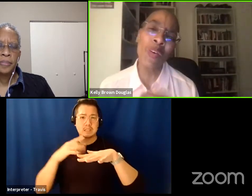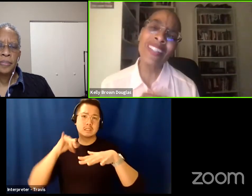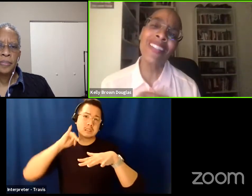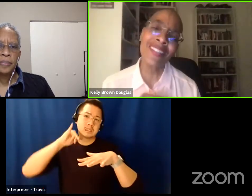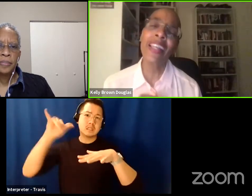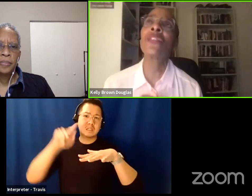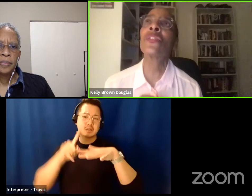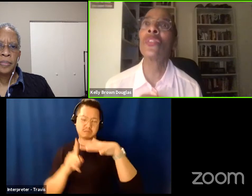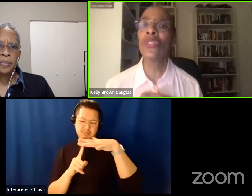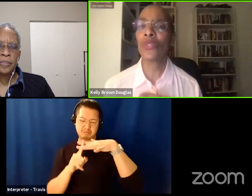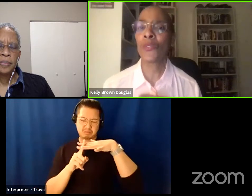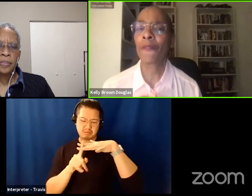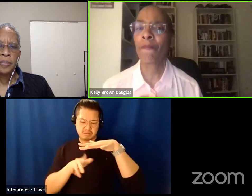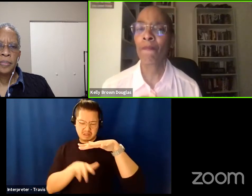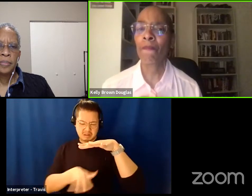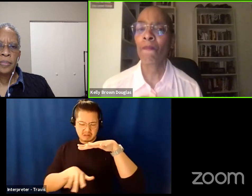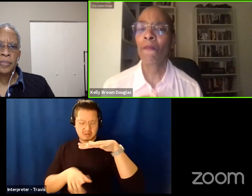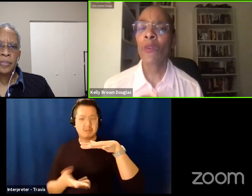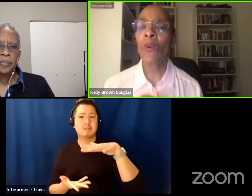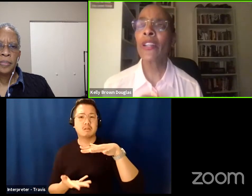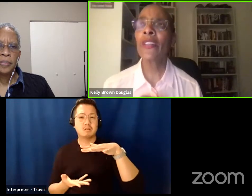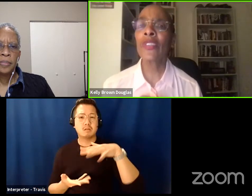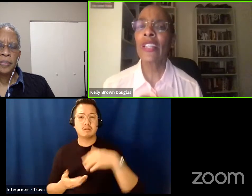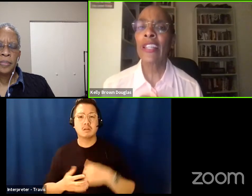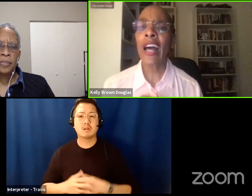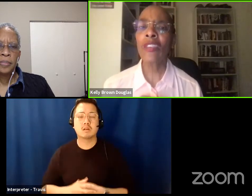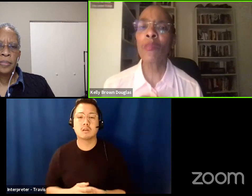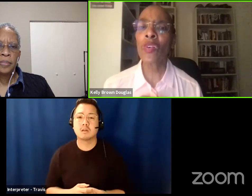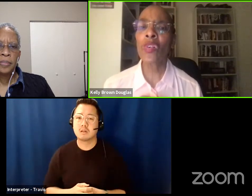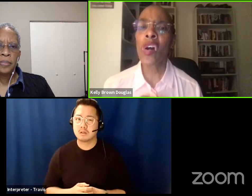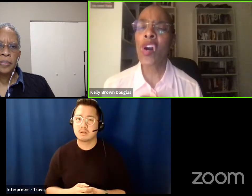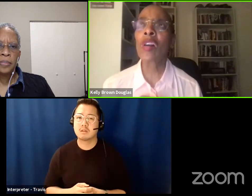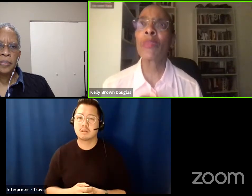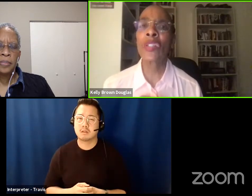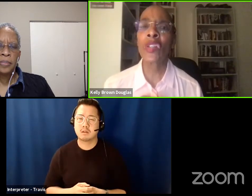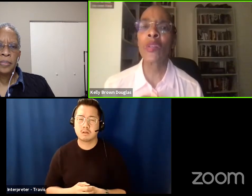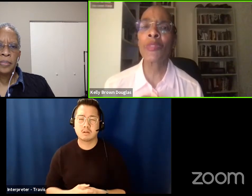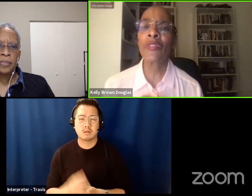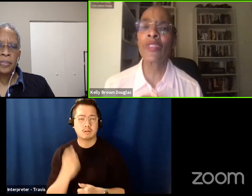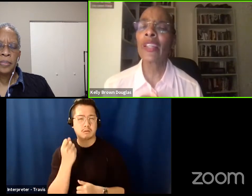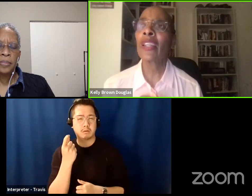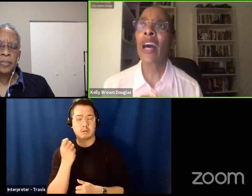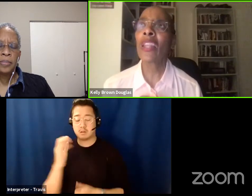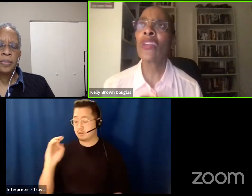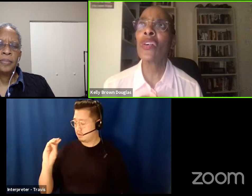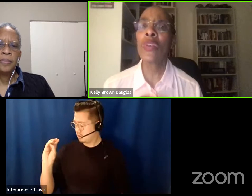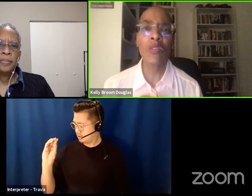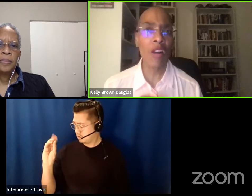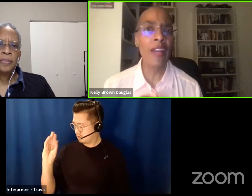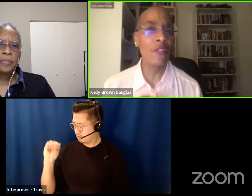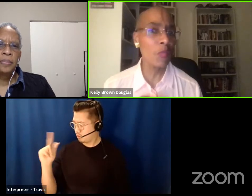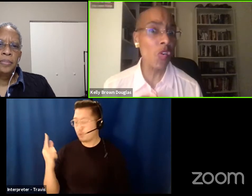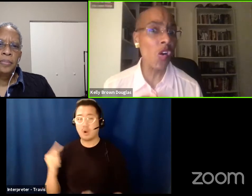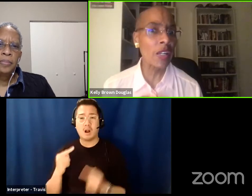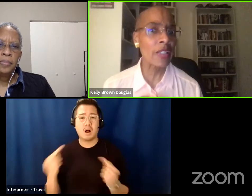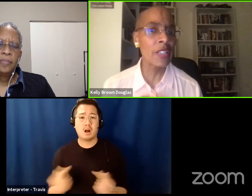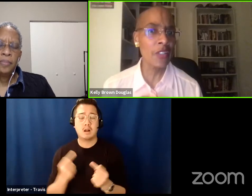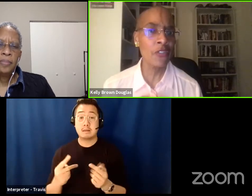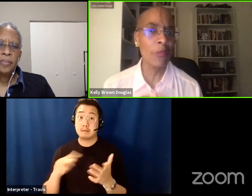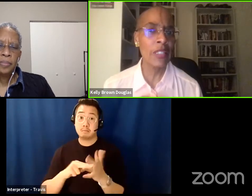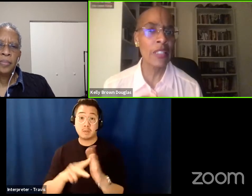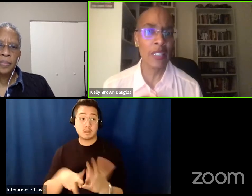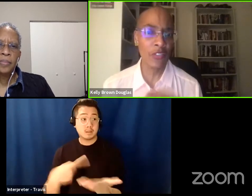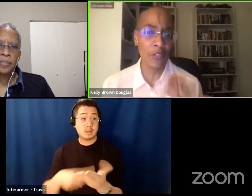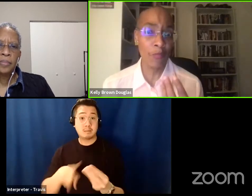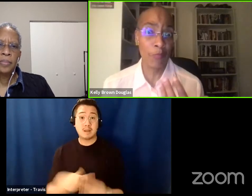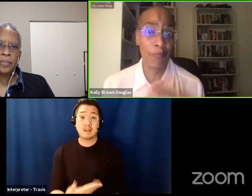stop them. What does that do? What is not the moral harm in terms of not knowing right from wrong and just